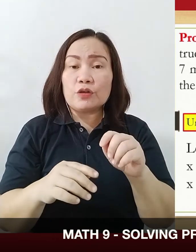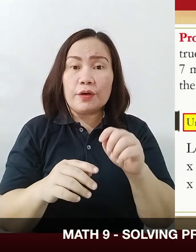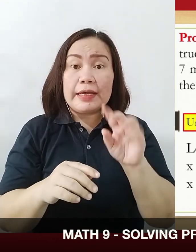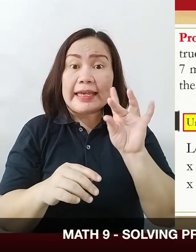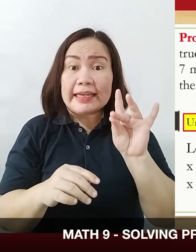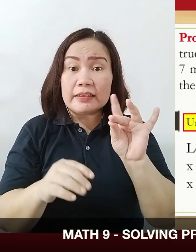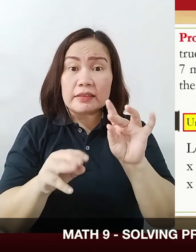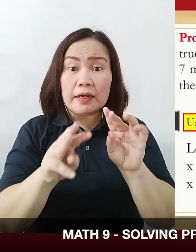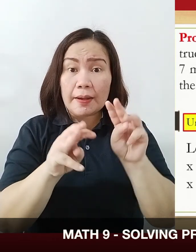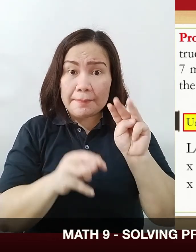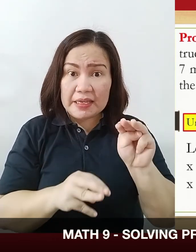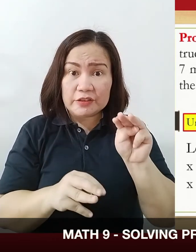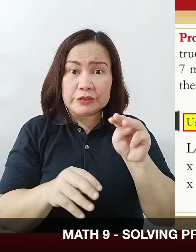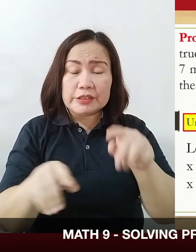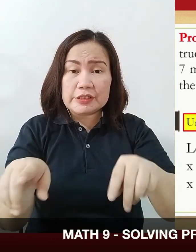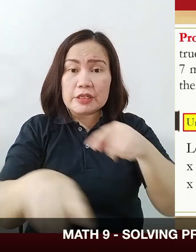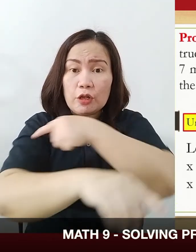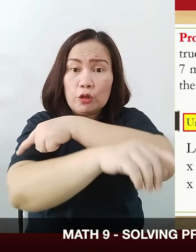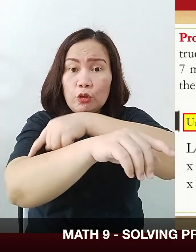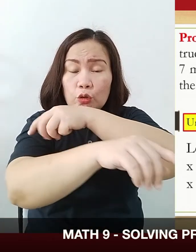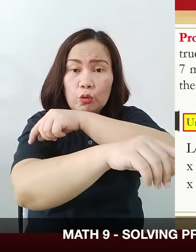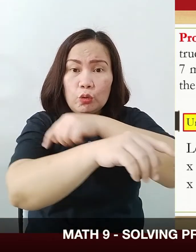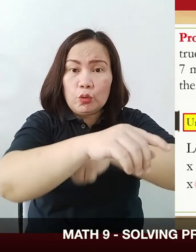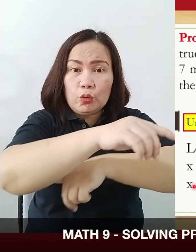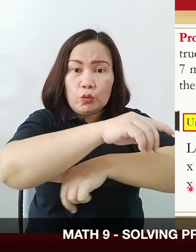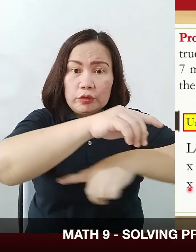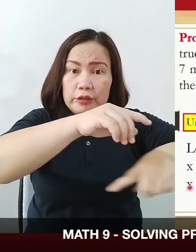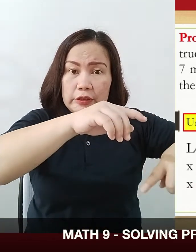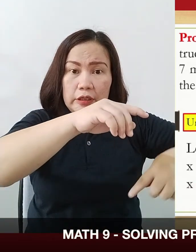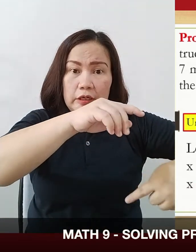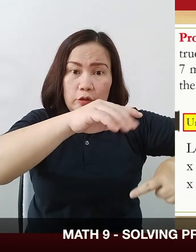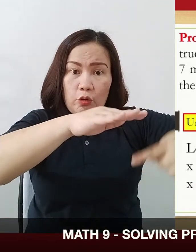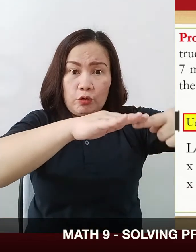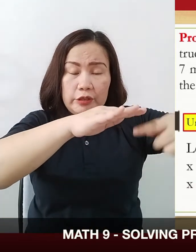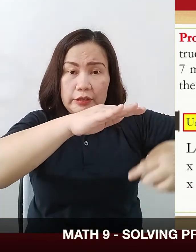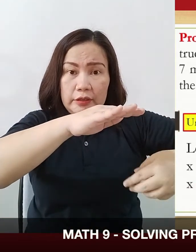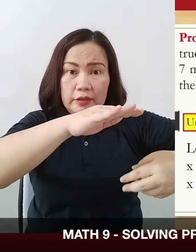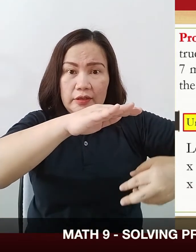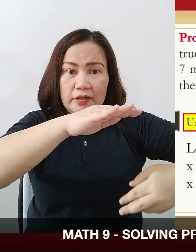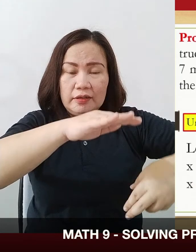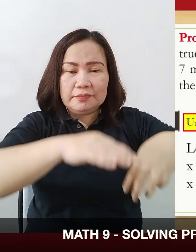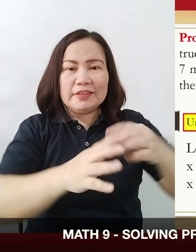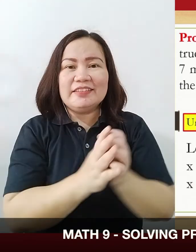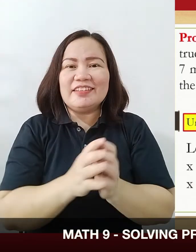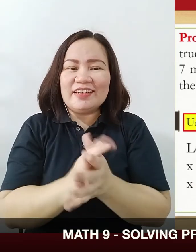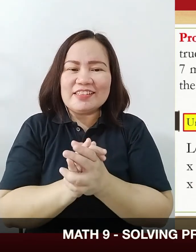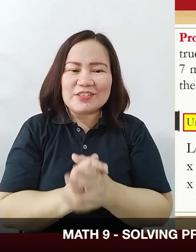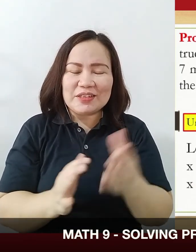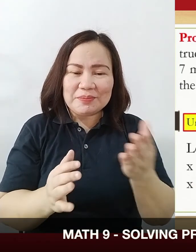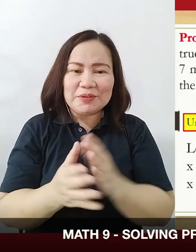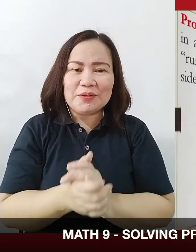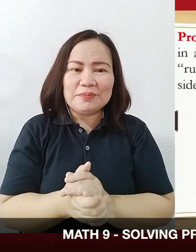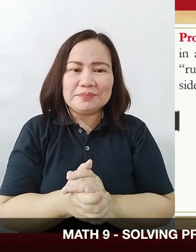rise of the ramp. So, if this is the rise, 8 meters longer than the rise. Okay?